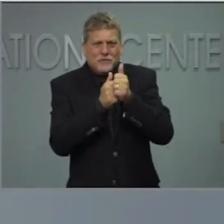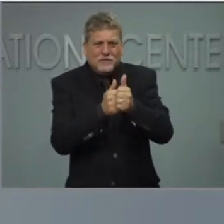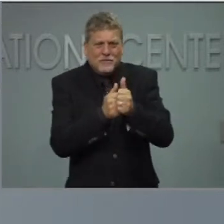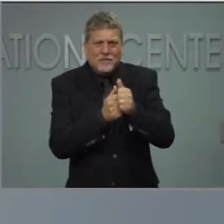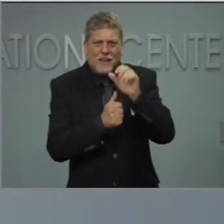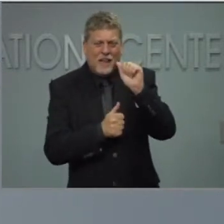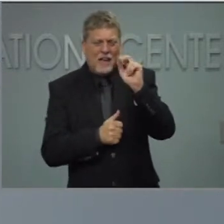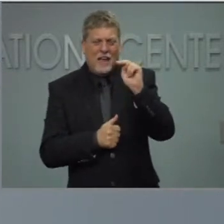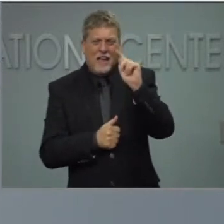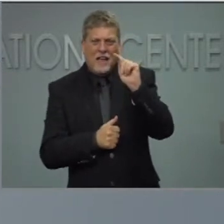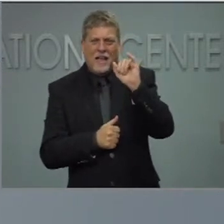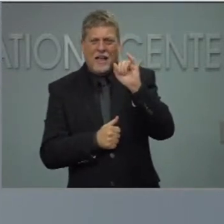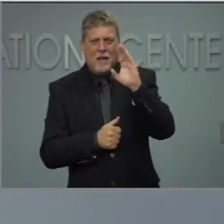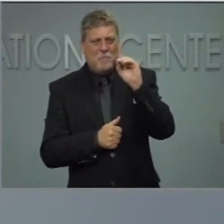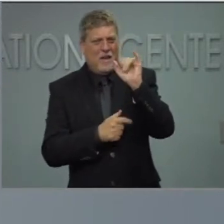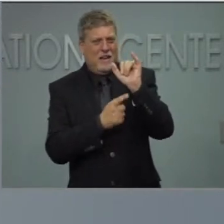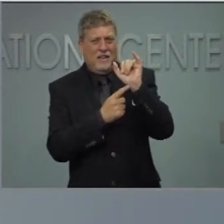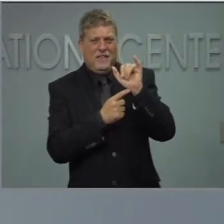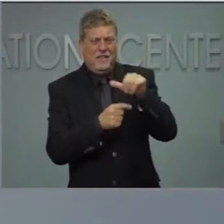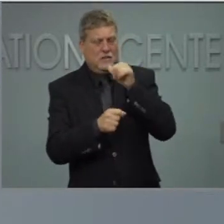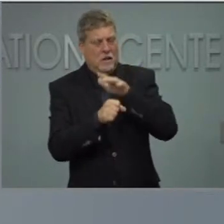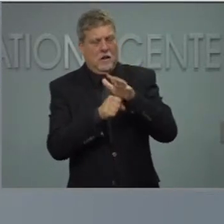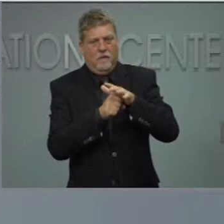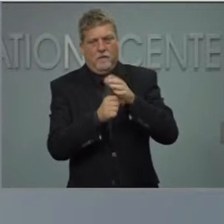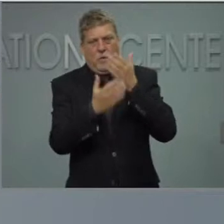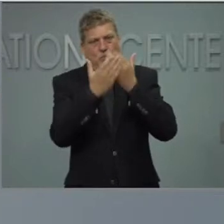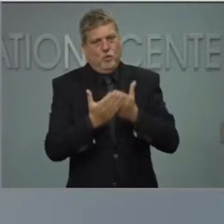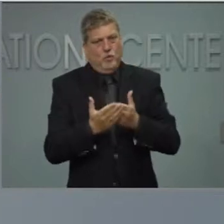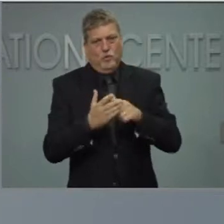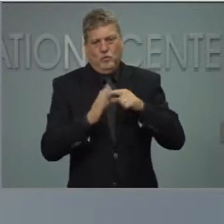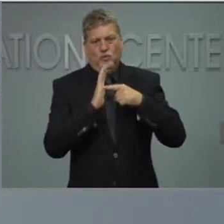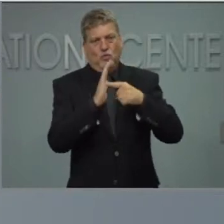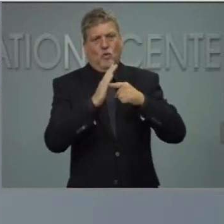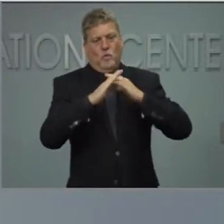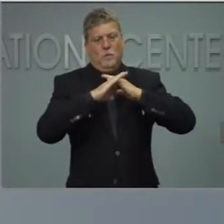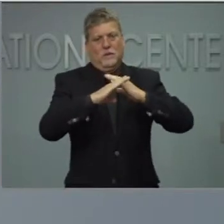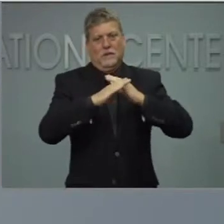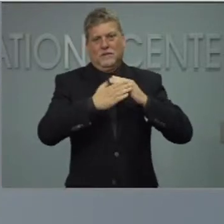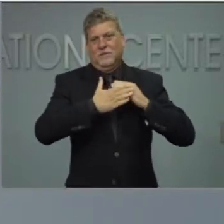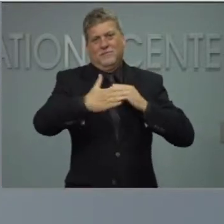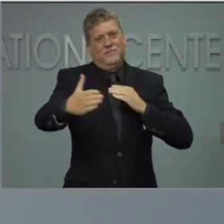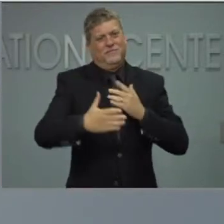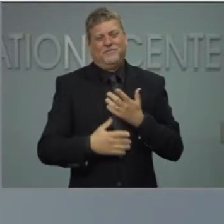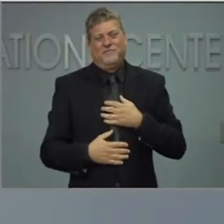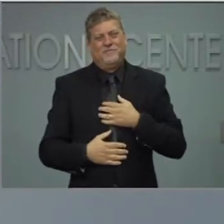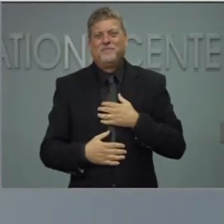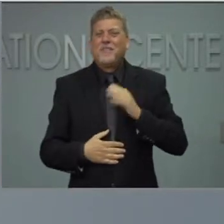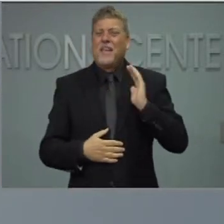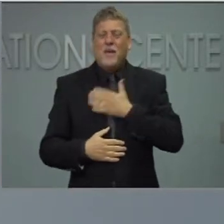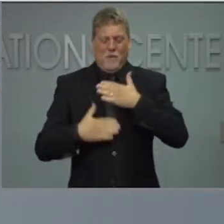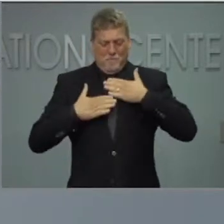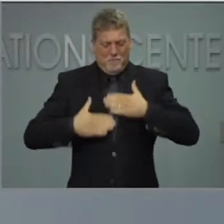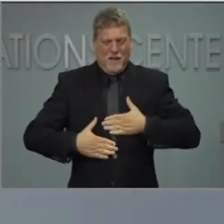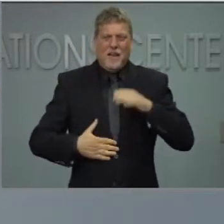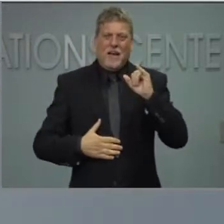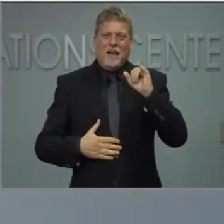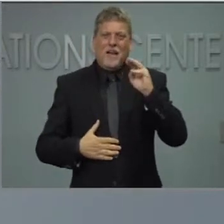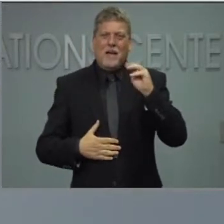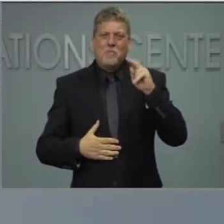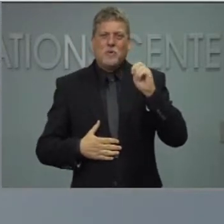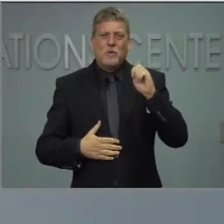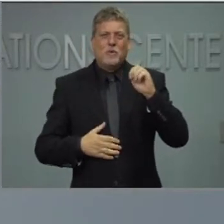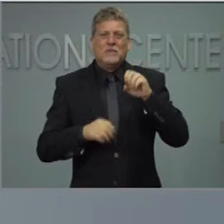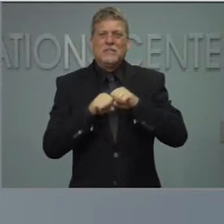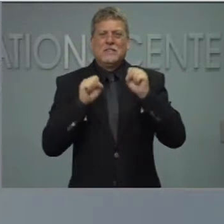us enough about whether or not you are protected from getting COVID in the future. Our immune system works through a lot of different ways. One of them is